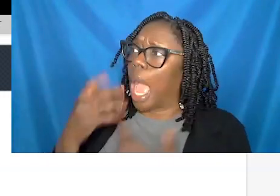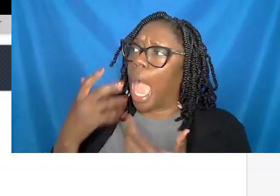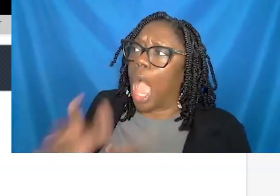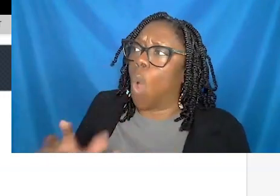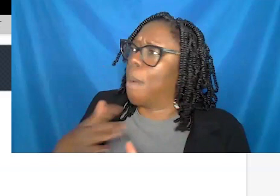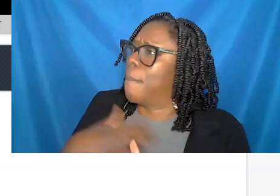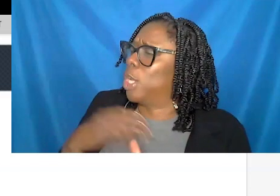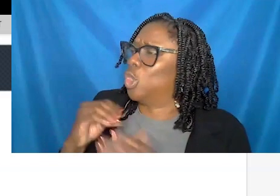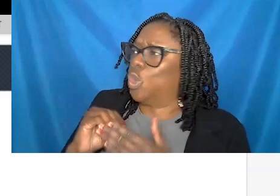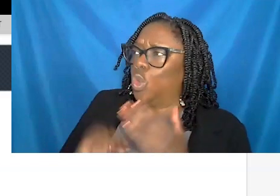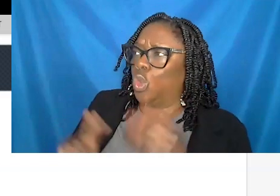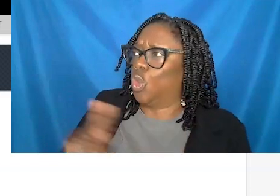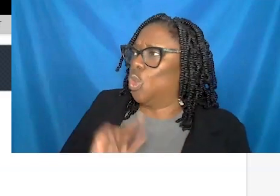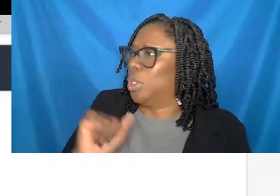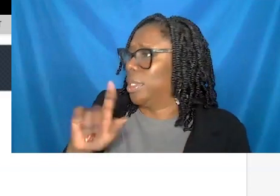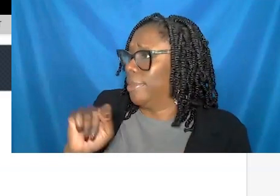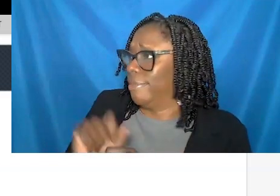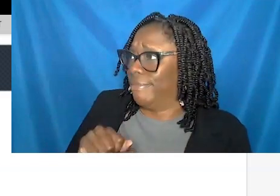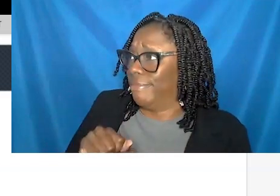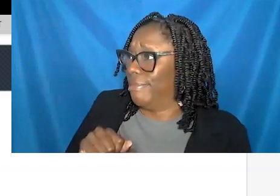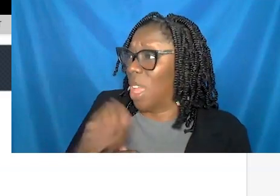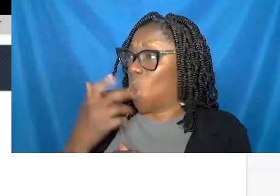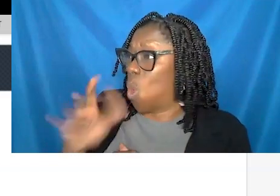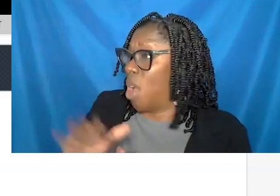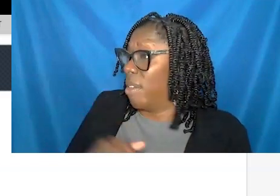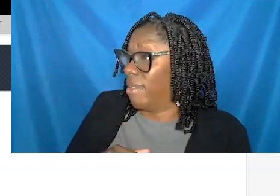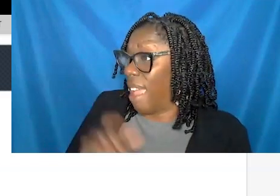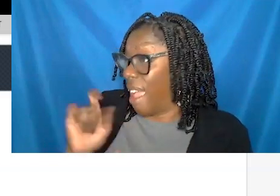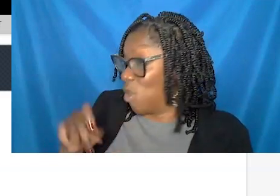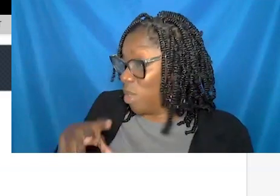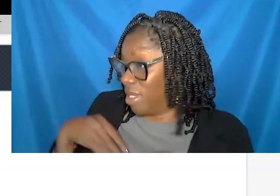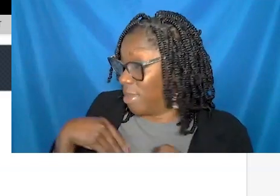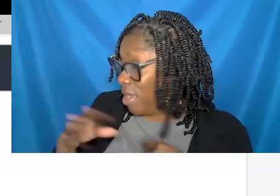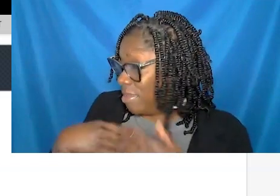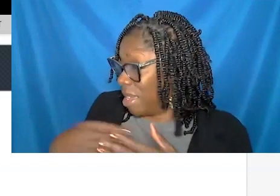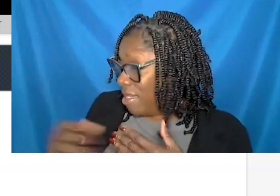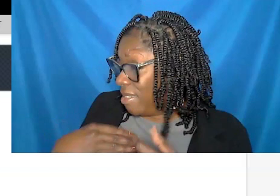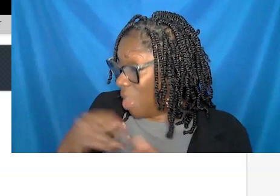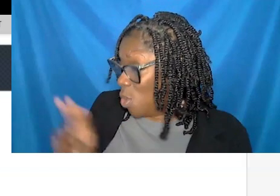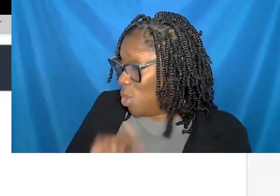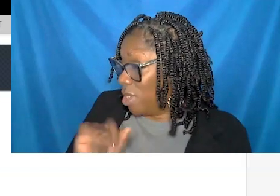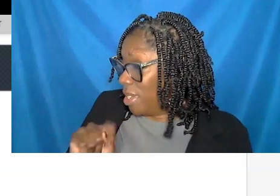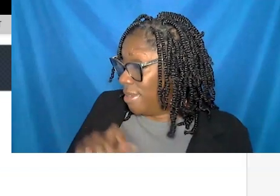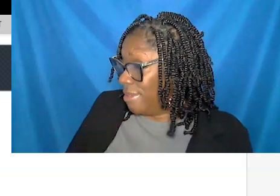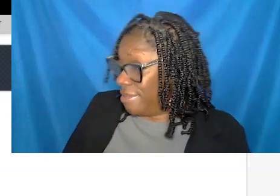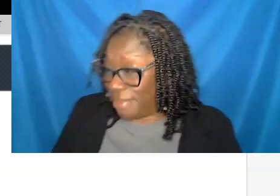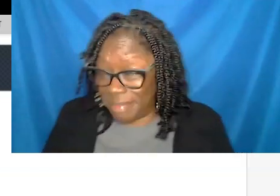use ChatGPT. That's something I'm just gonna have to deal with no matter what I say. Possibly,